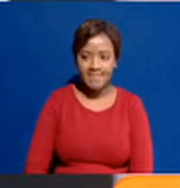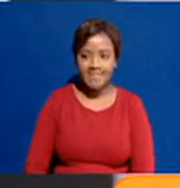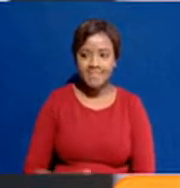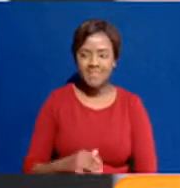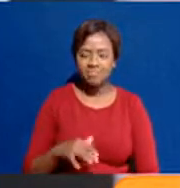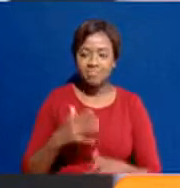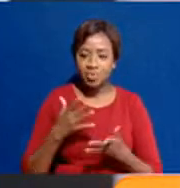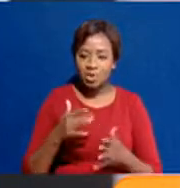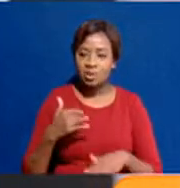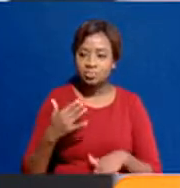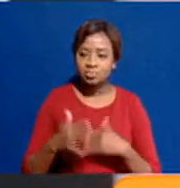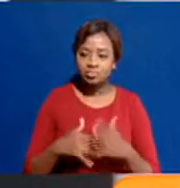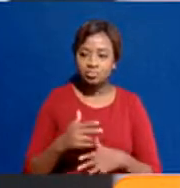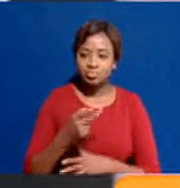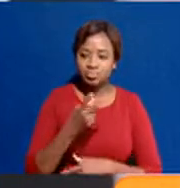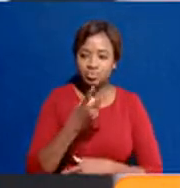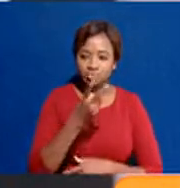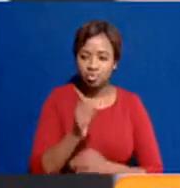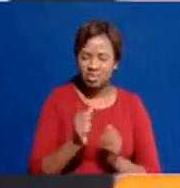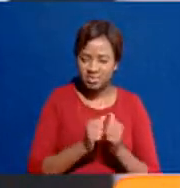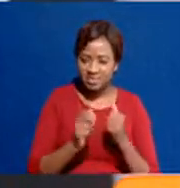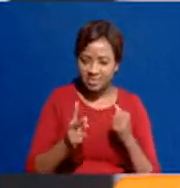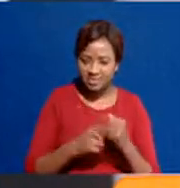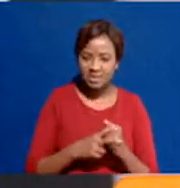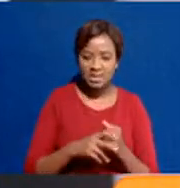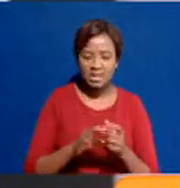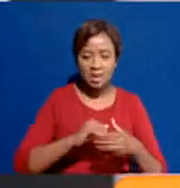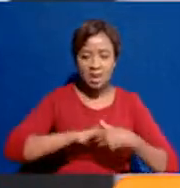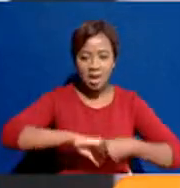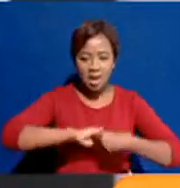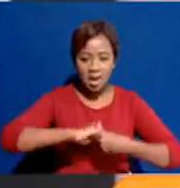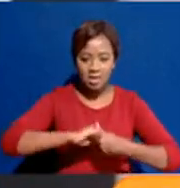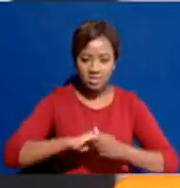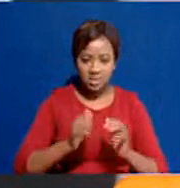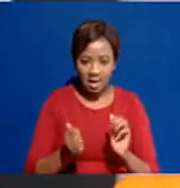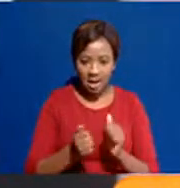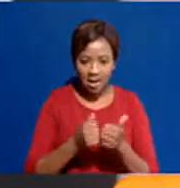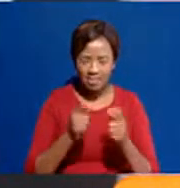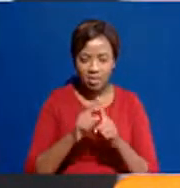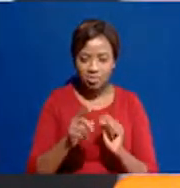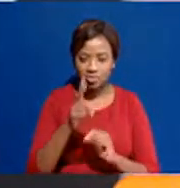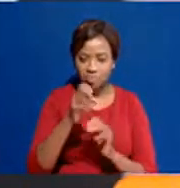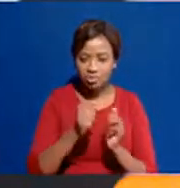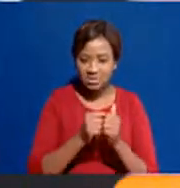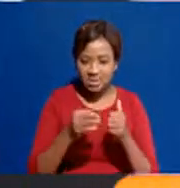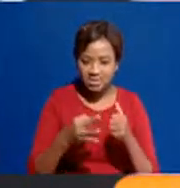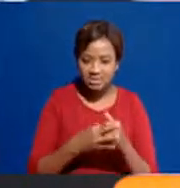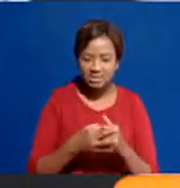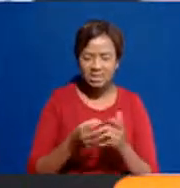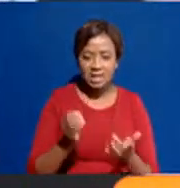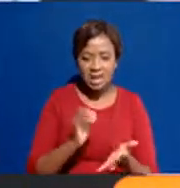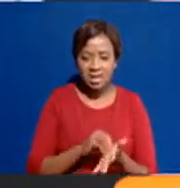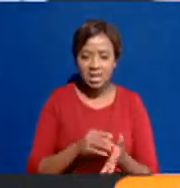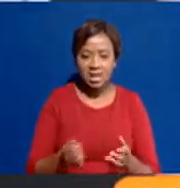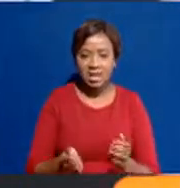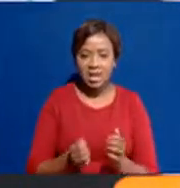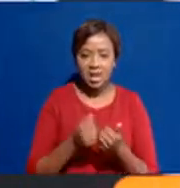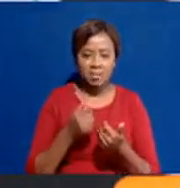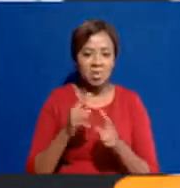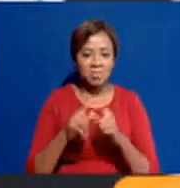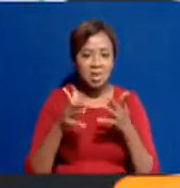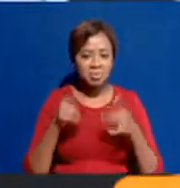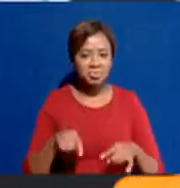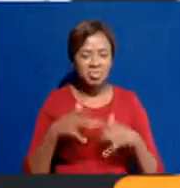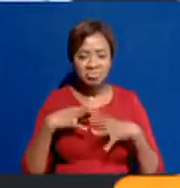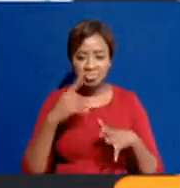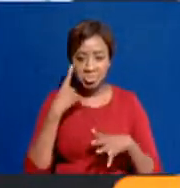to now 2017 and then the handshake in 2018, something that actually to date no one really saw coming because of the political